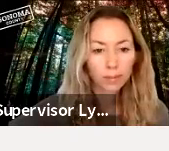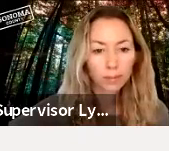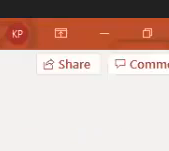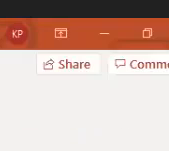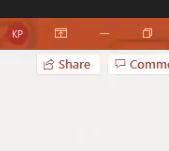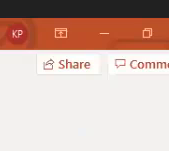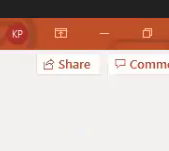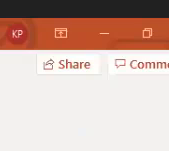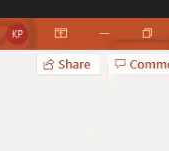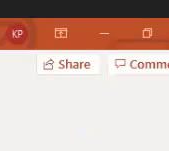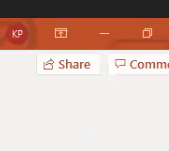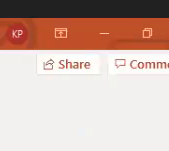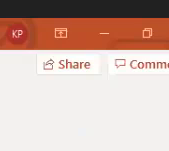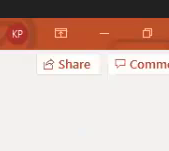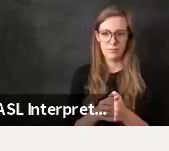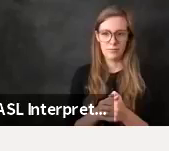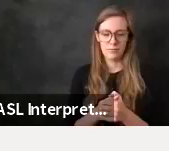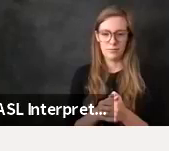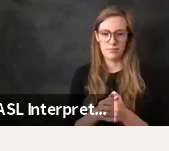Make my screen bigger.